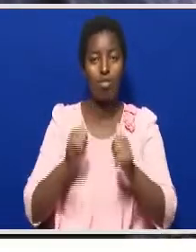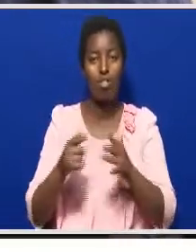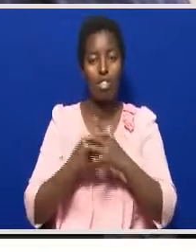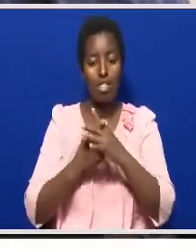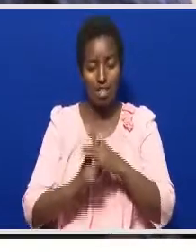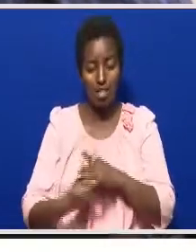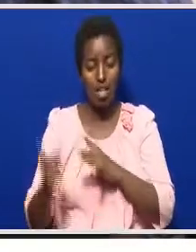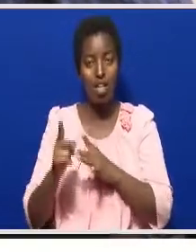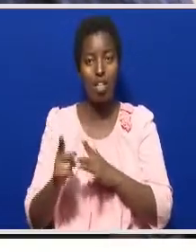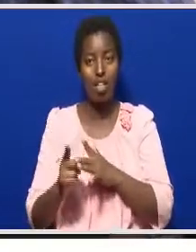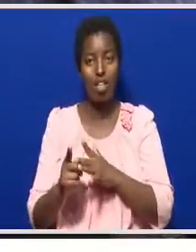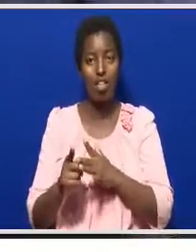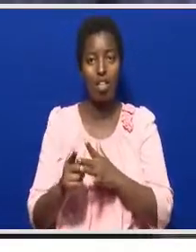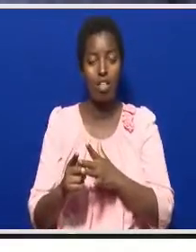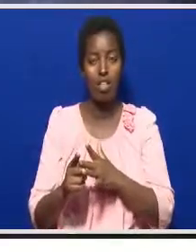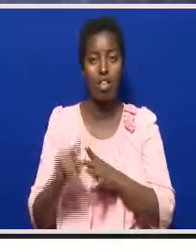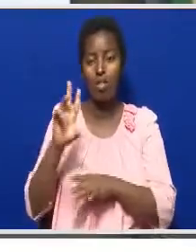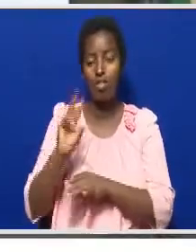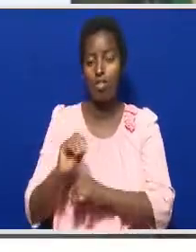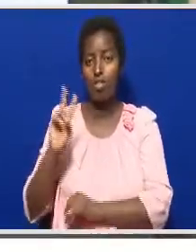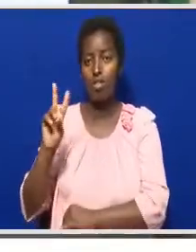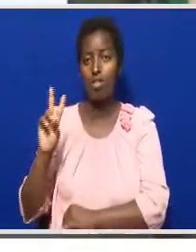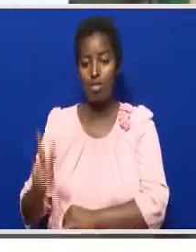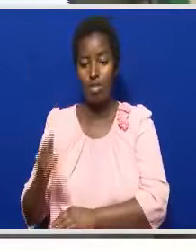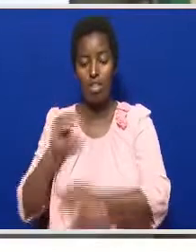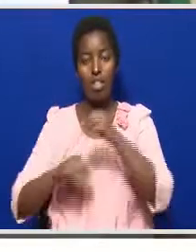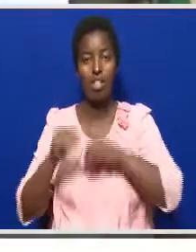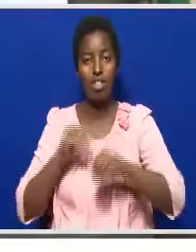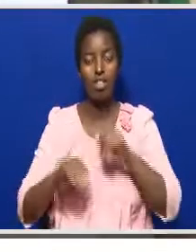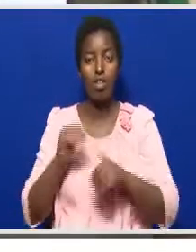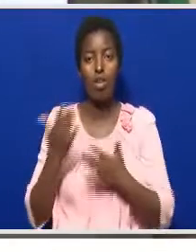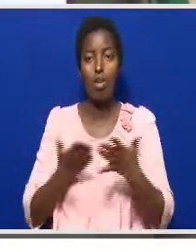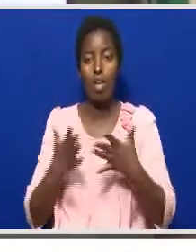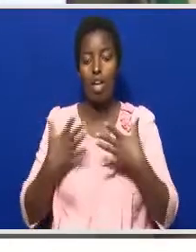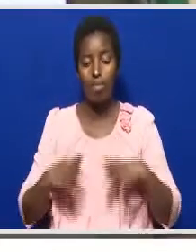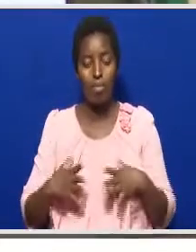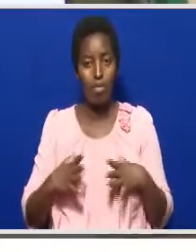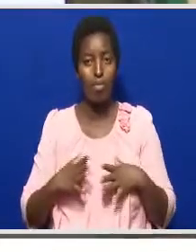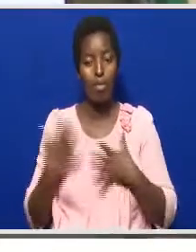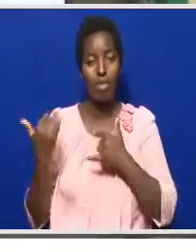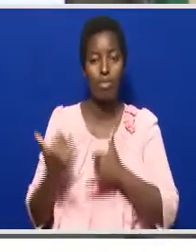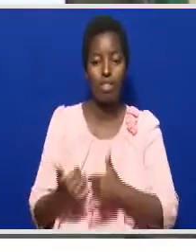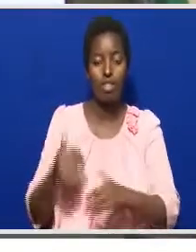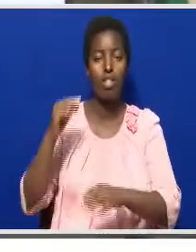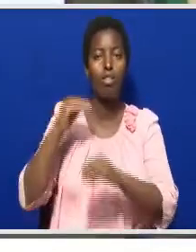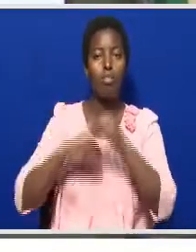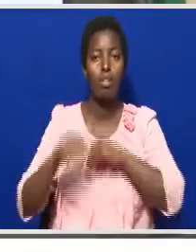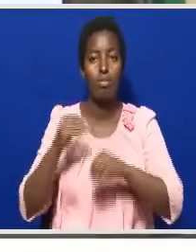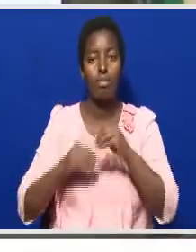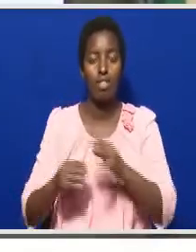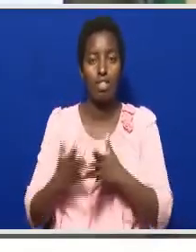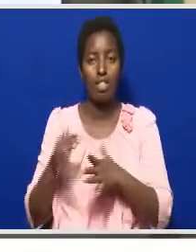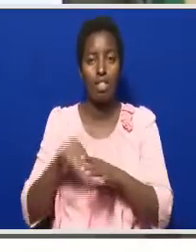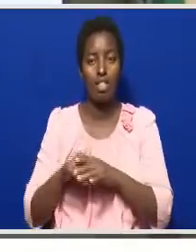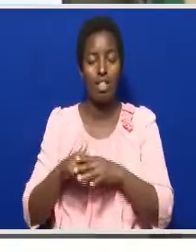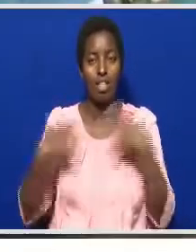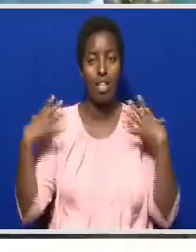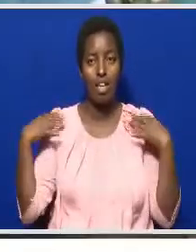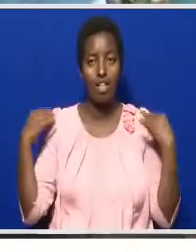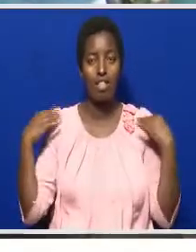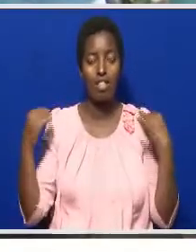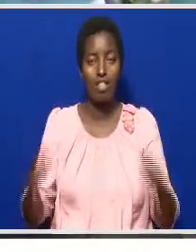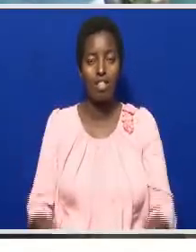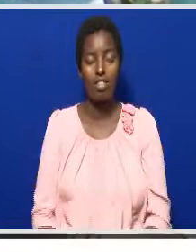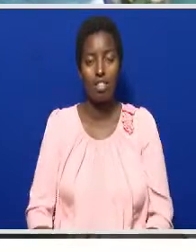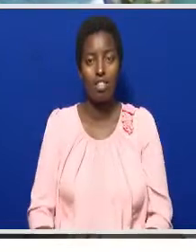to be implemented in the 2022 election, where the prisoners expect to participate in this exercise.